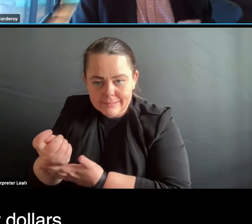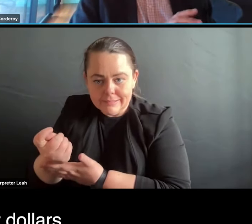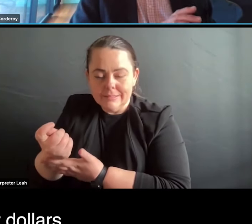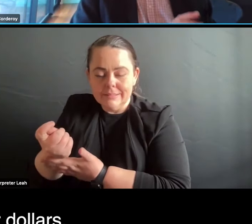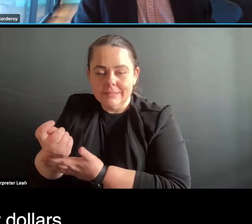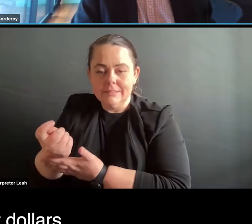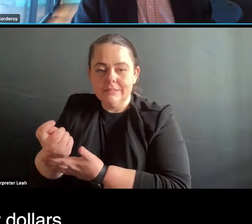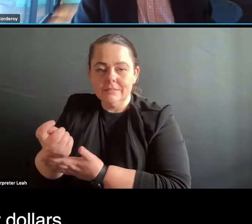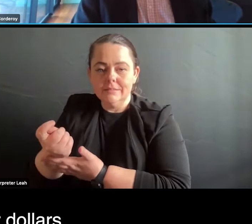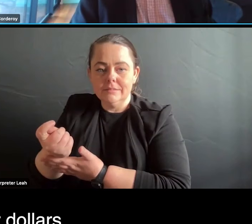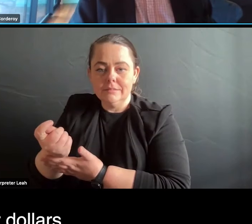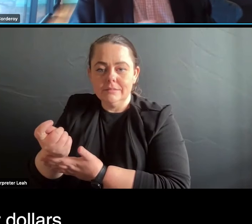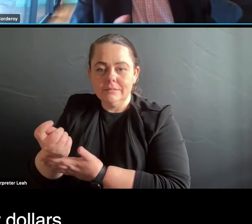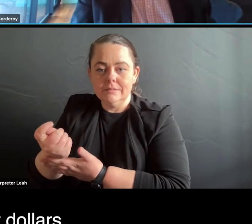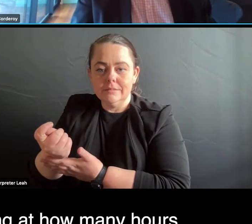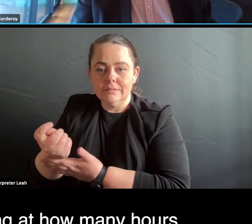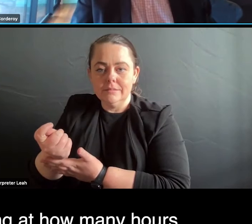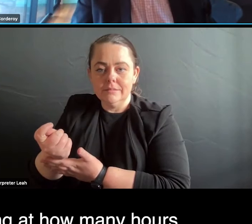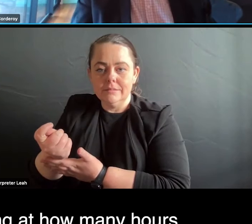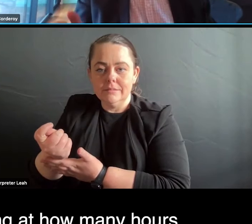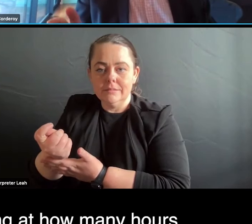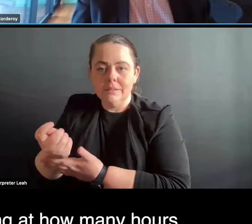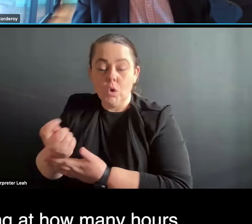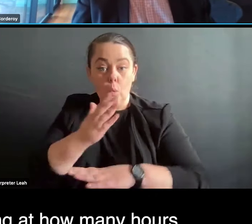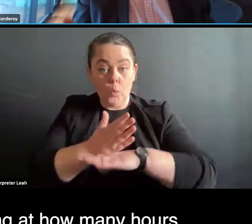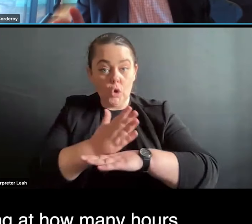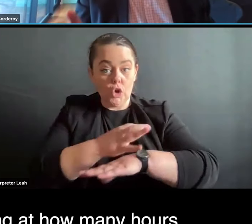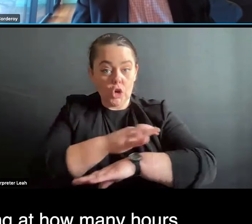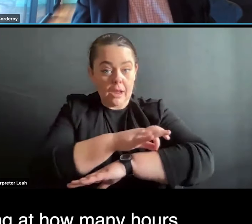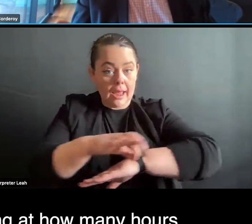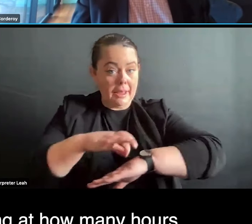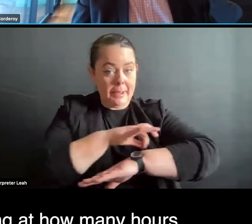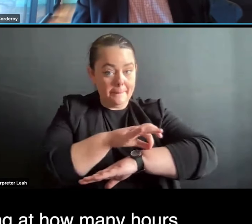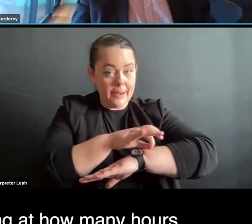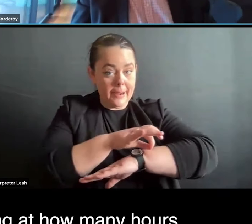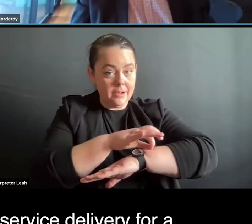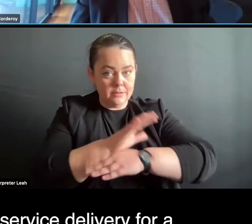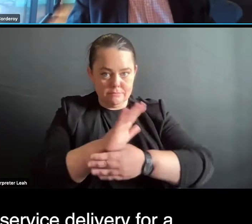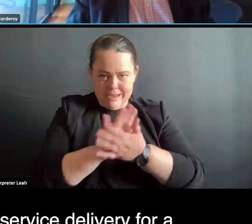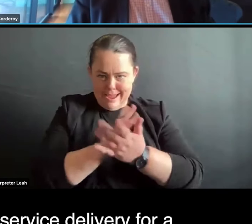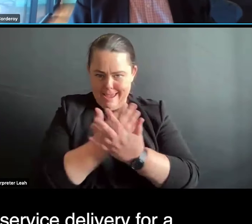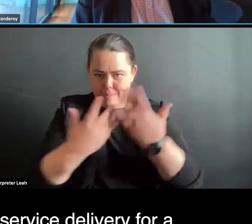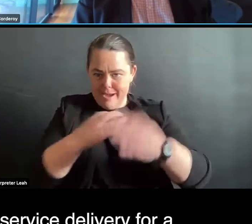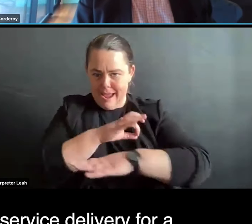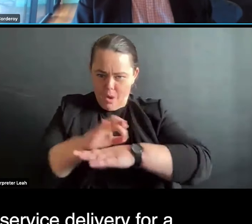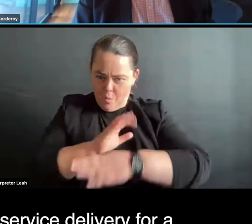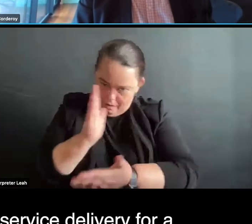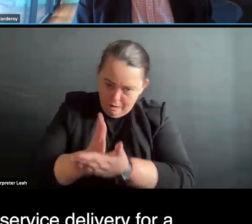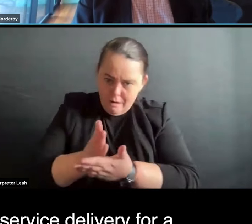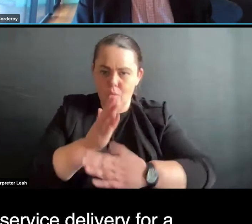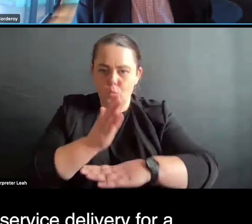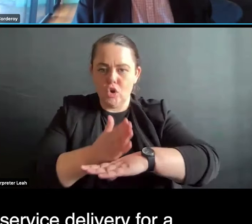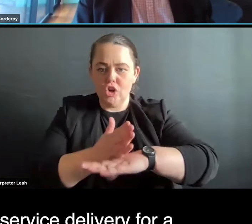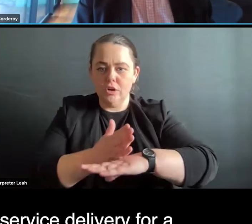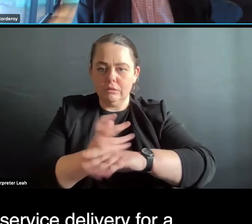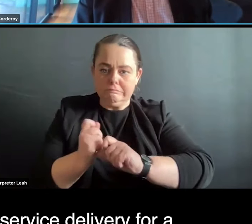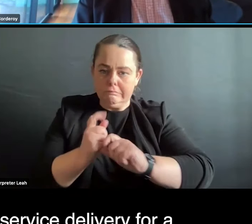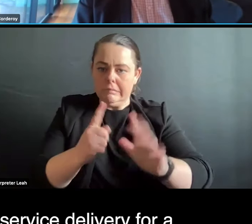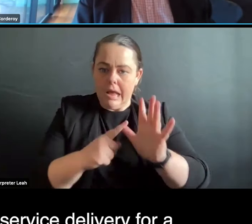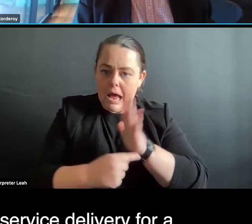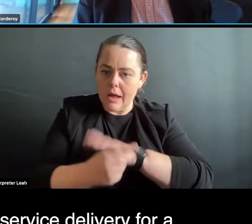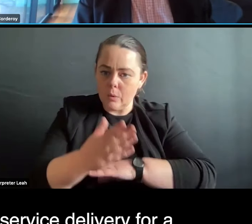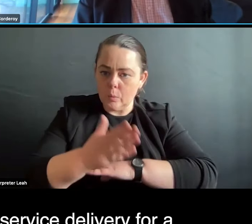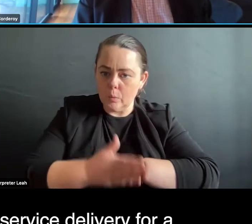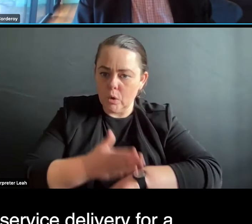Paid hours is for your dollars. Worked hours is when we're looking at how many hours they've worked